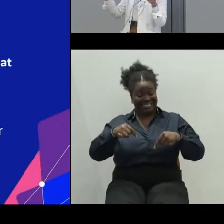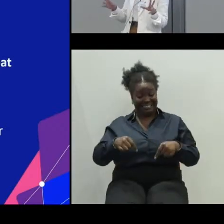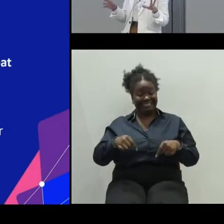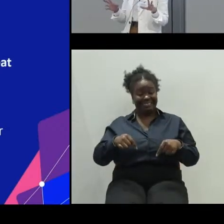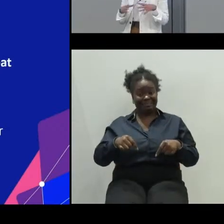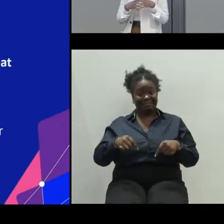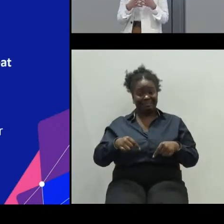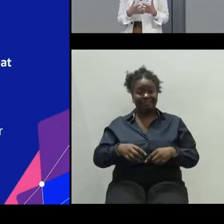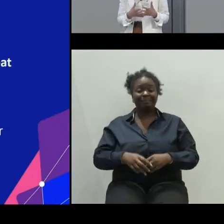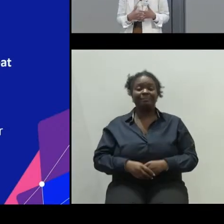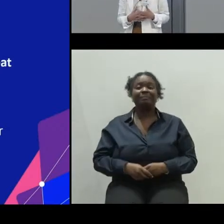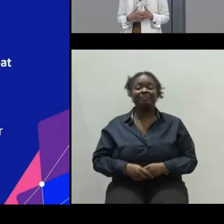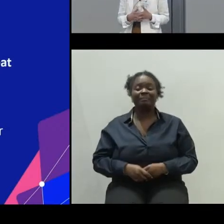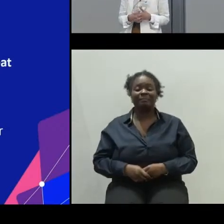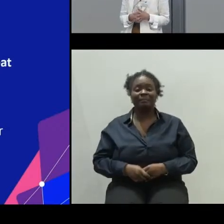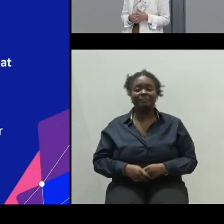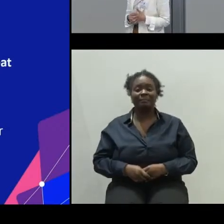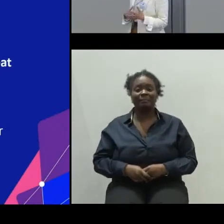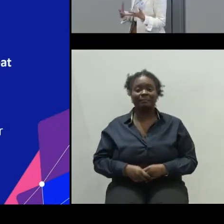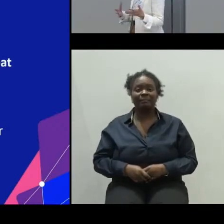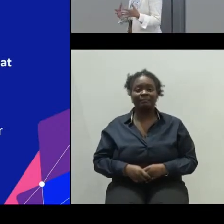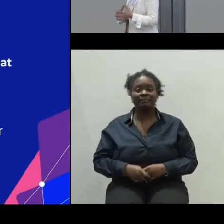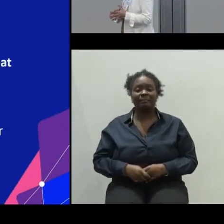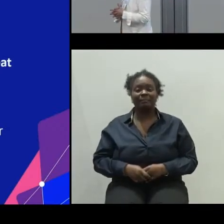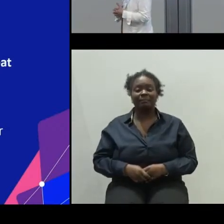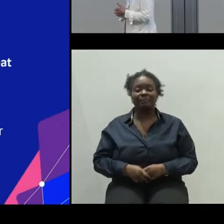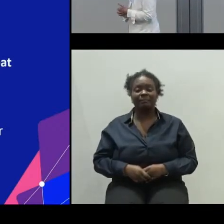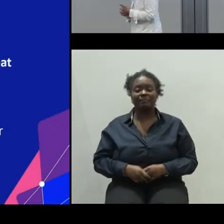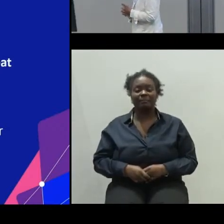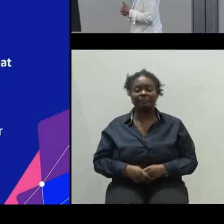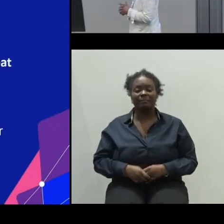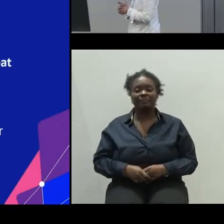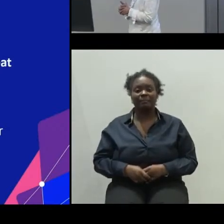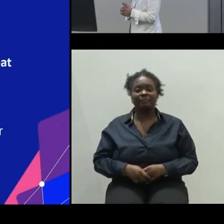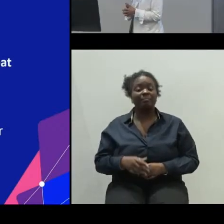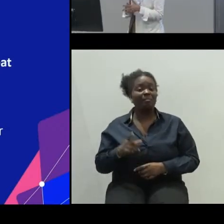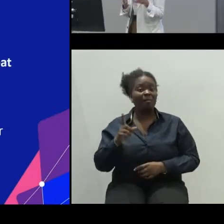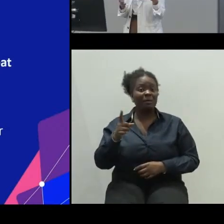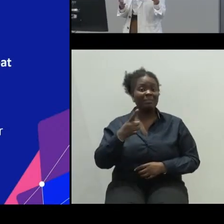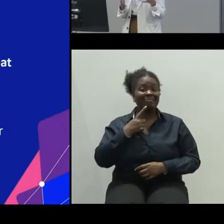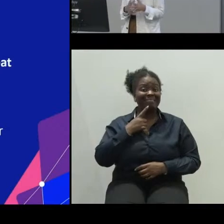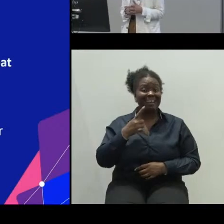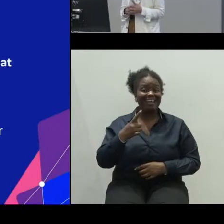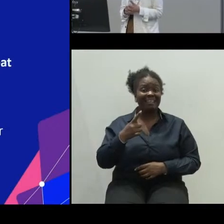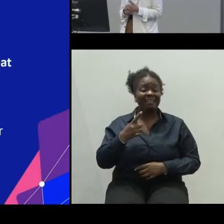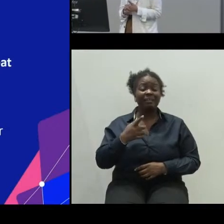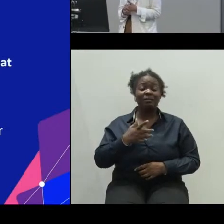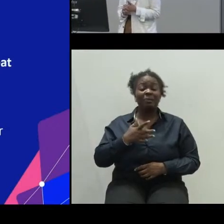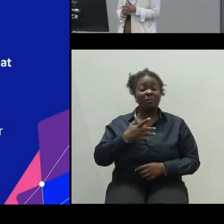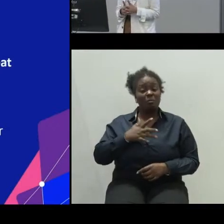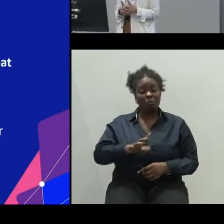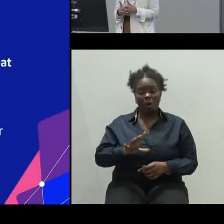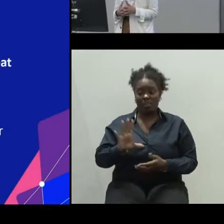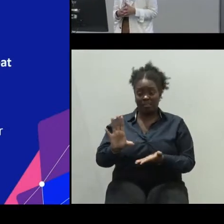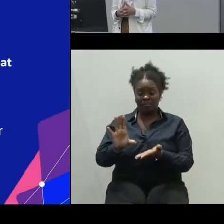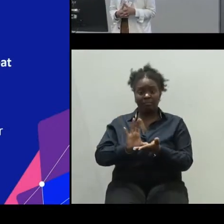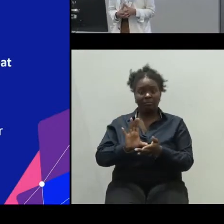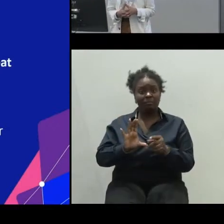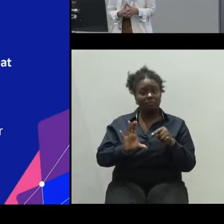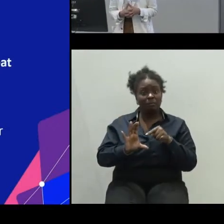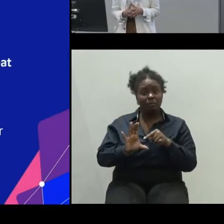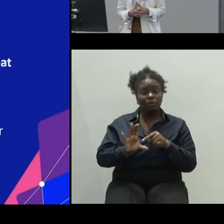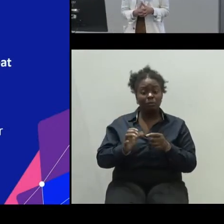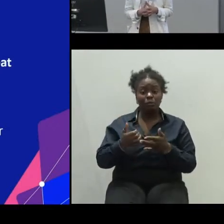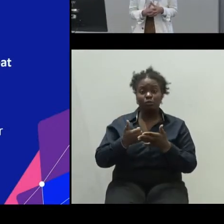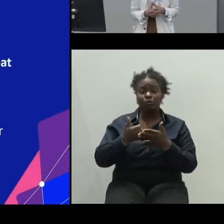and in quotes, at the time of his gift to us, he said that he wanted the money to play a part in furthering